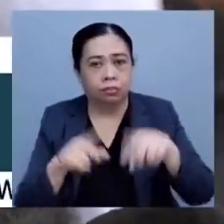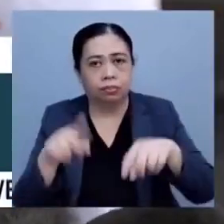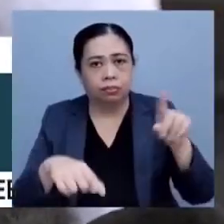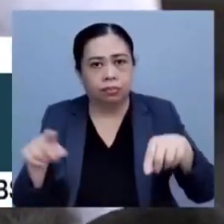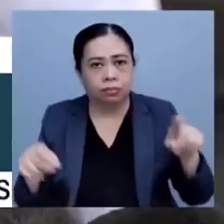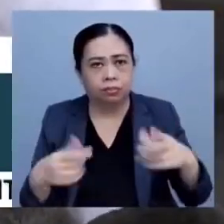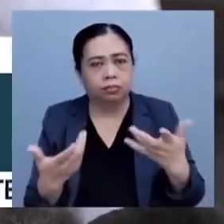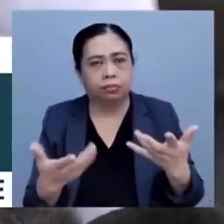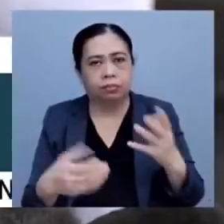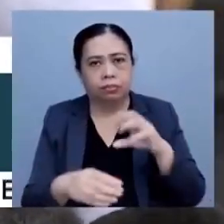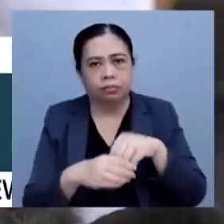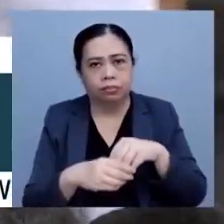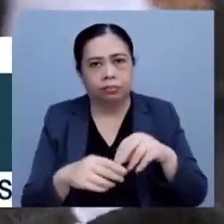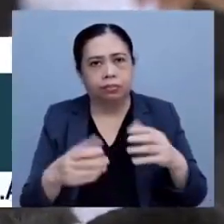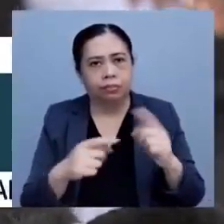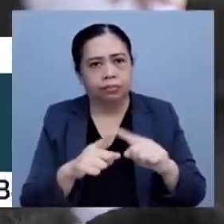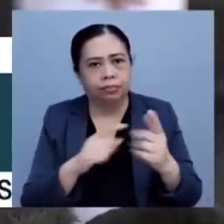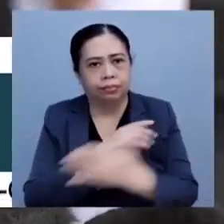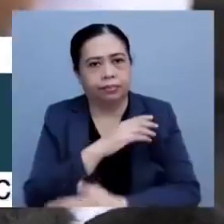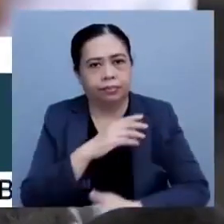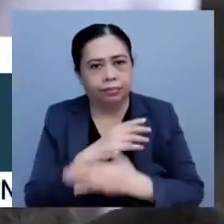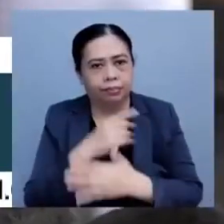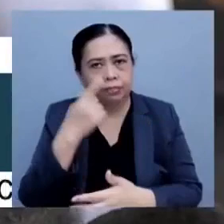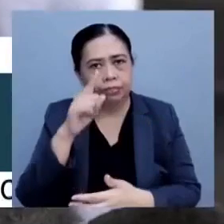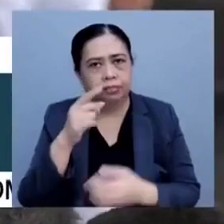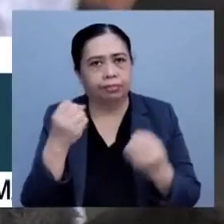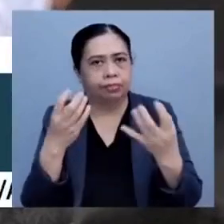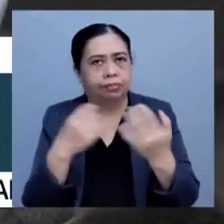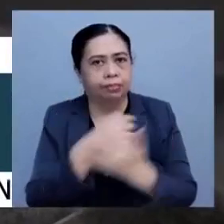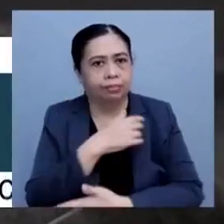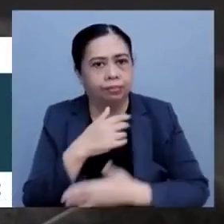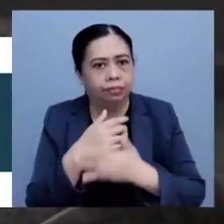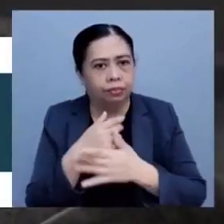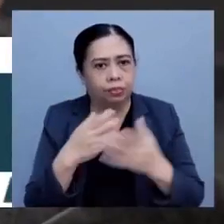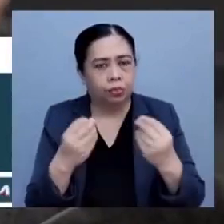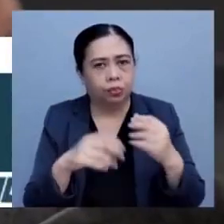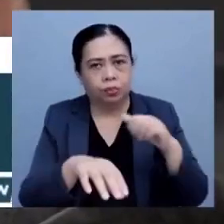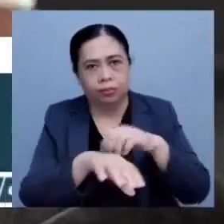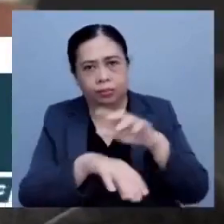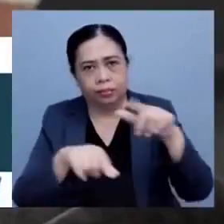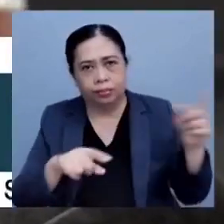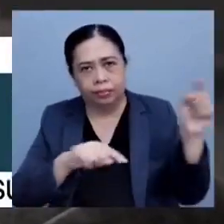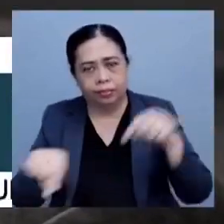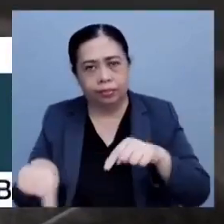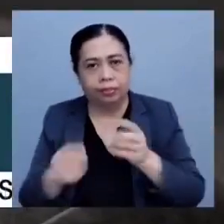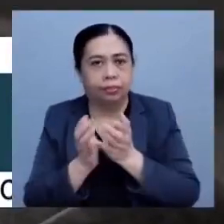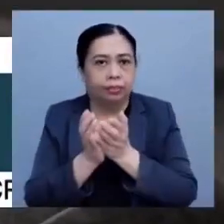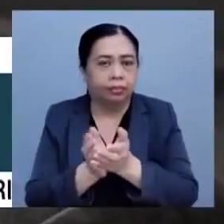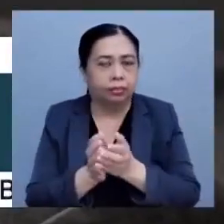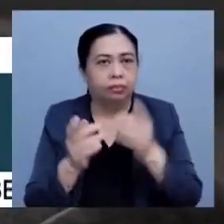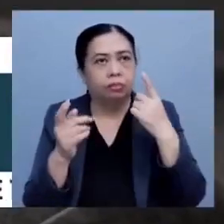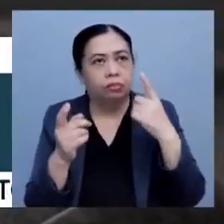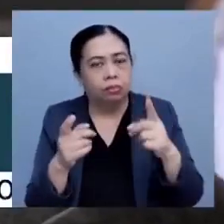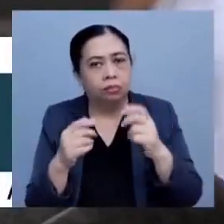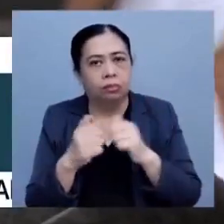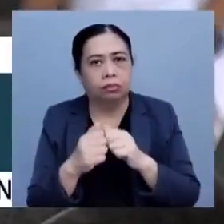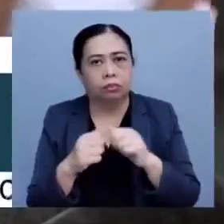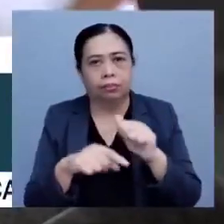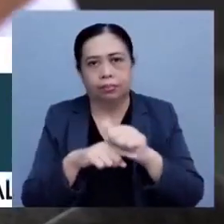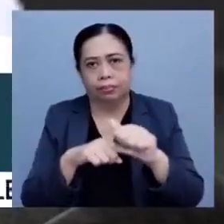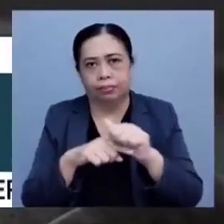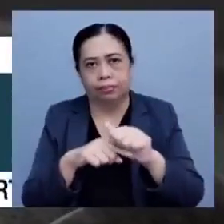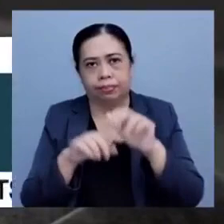exercise. Four nations have sent their ships for some exercises at sea,